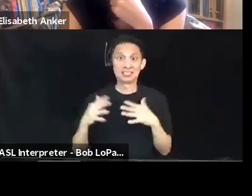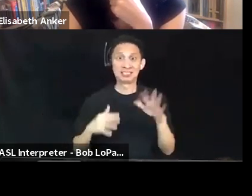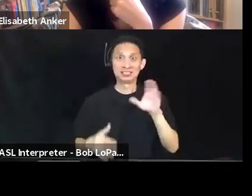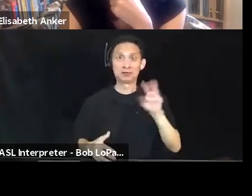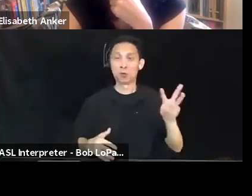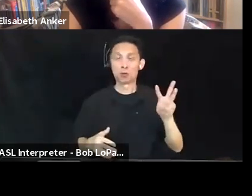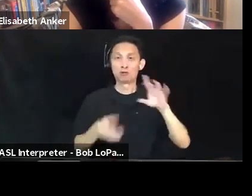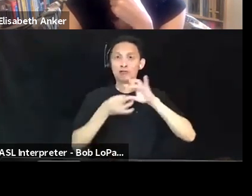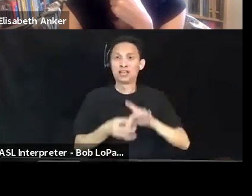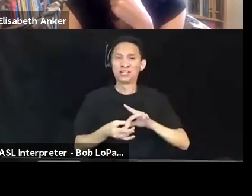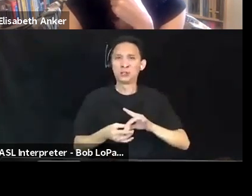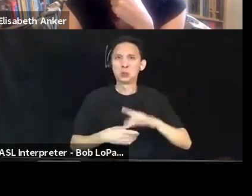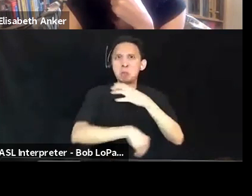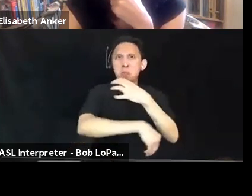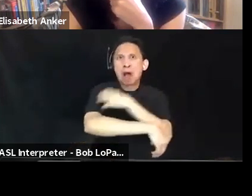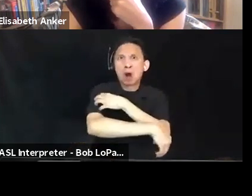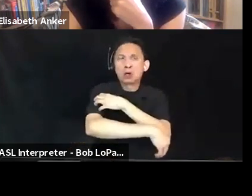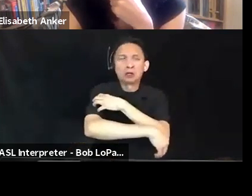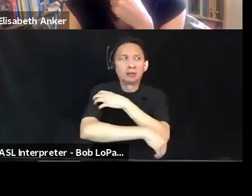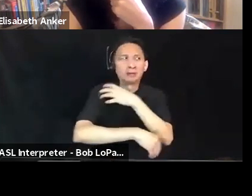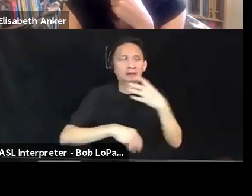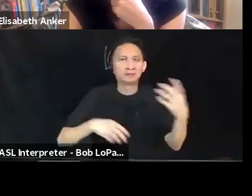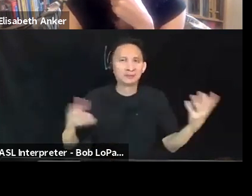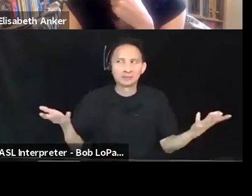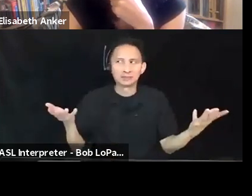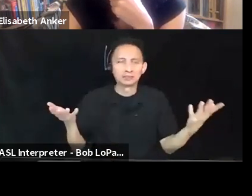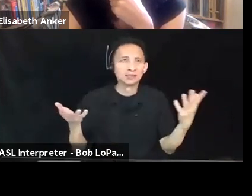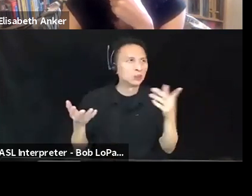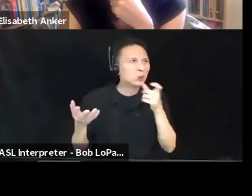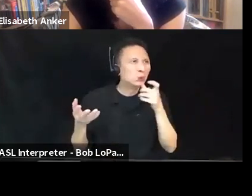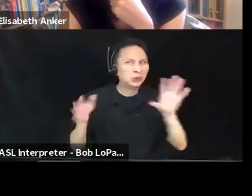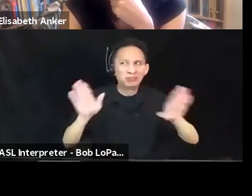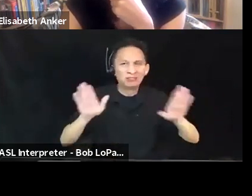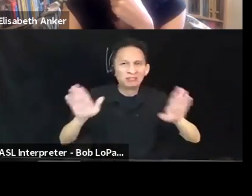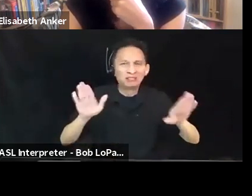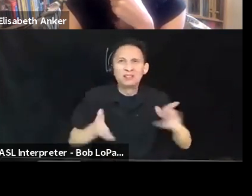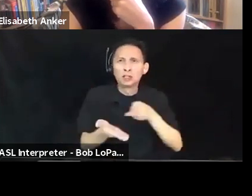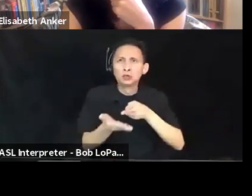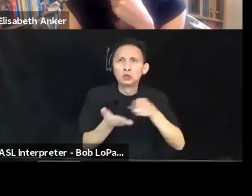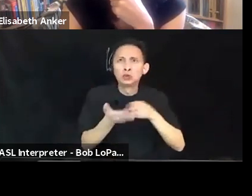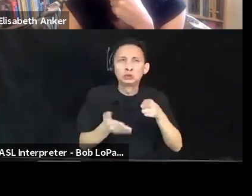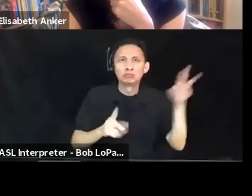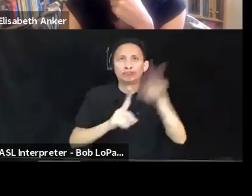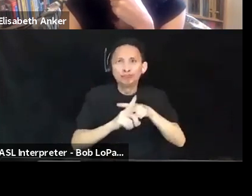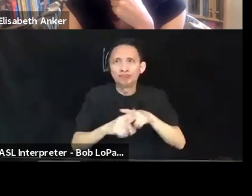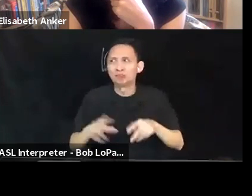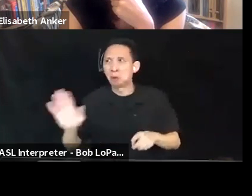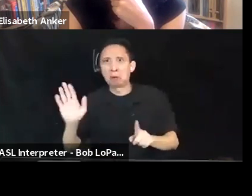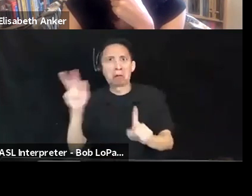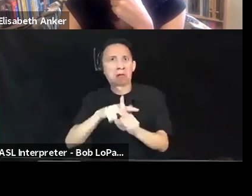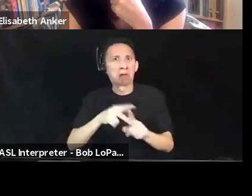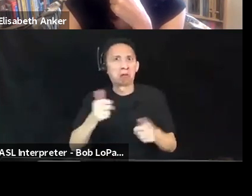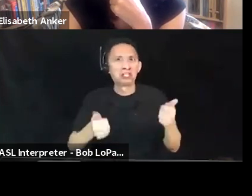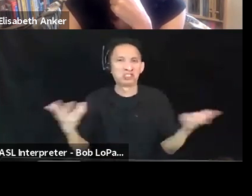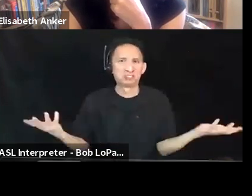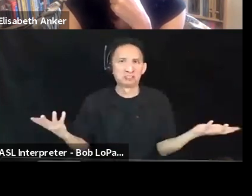organization of power, whose truth are we going to impose on that reconciliation? We know throughout history there's been truth and reconciliations, and